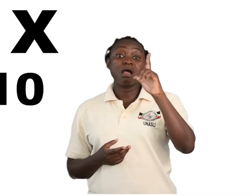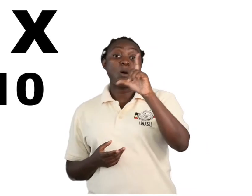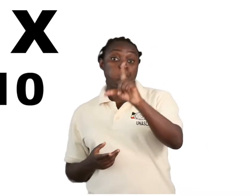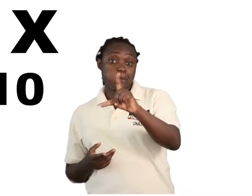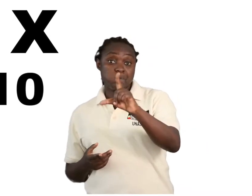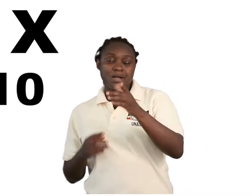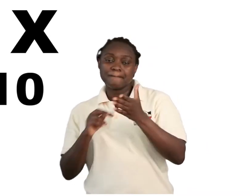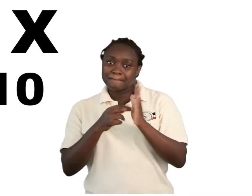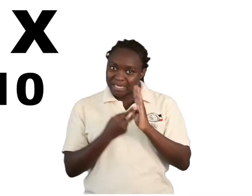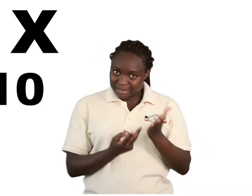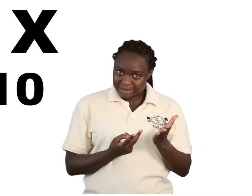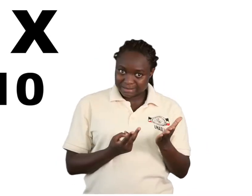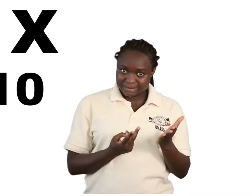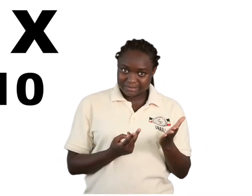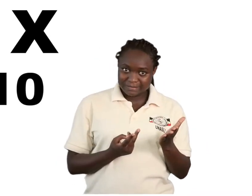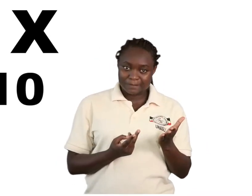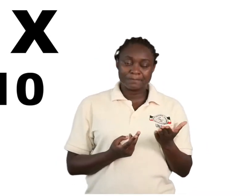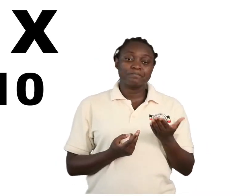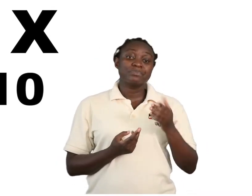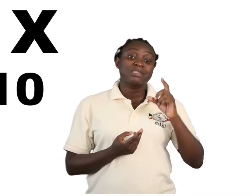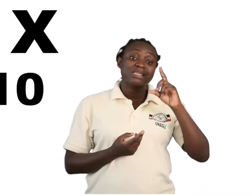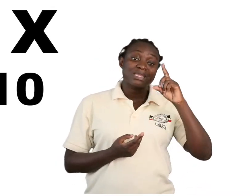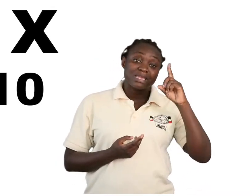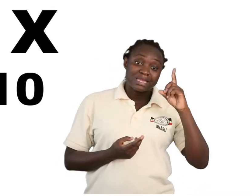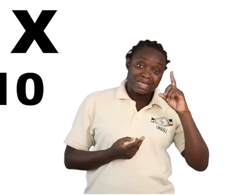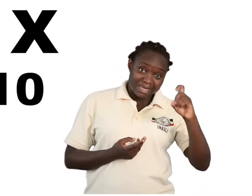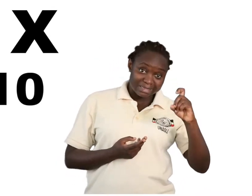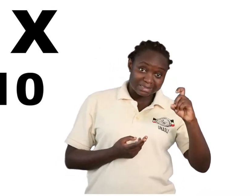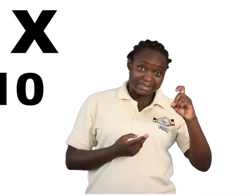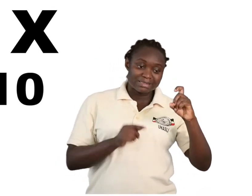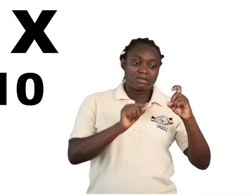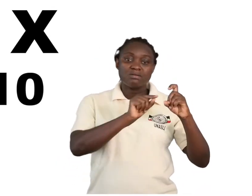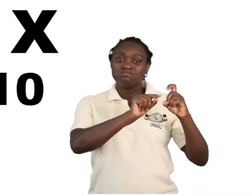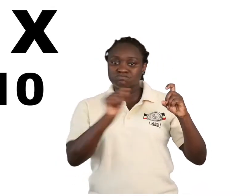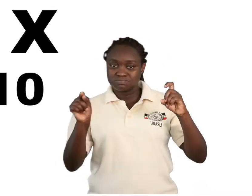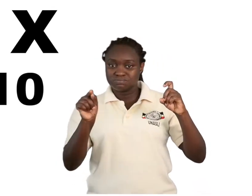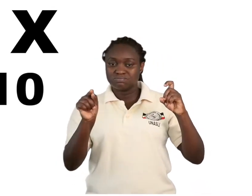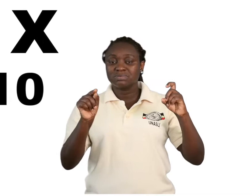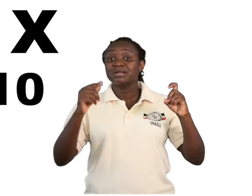you are subtracting X from L.